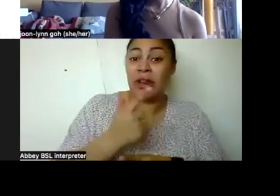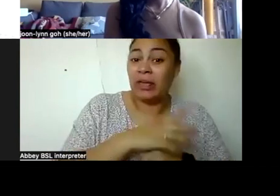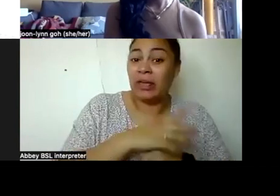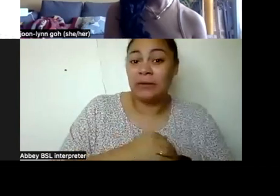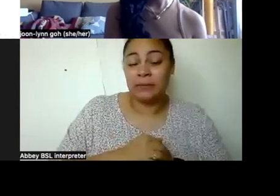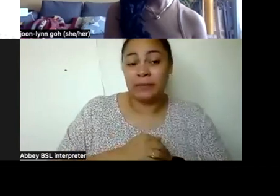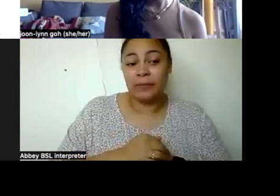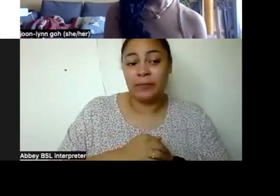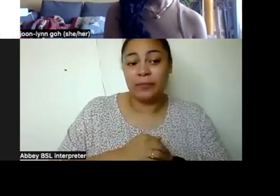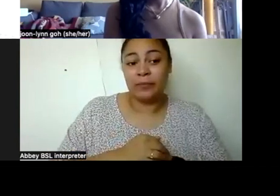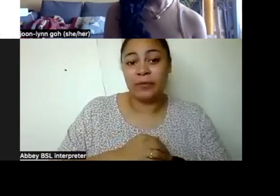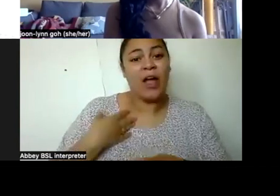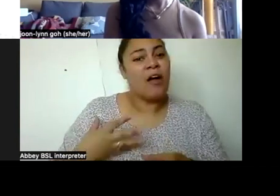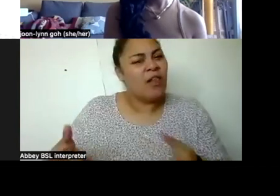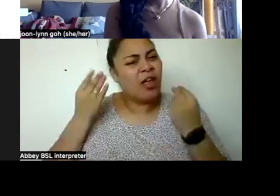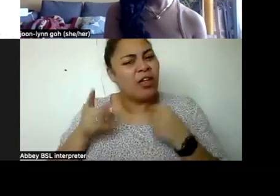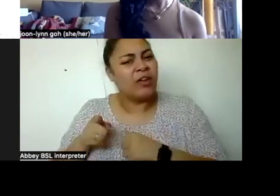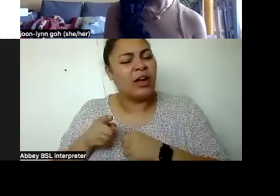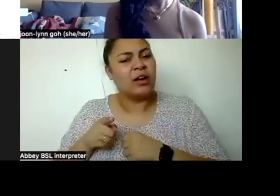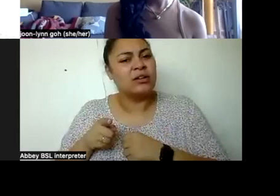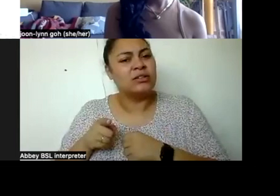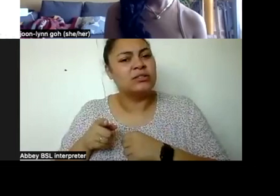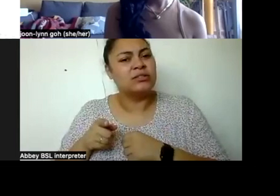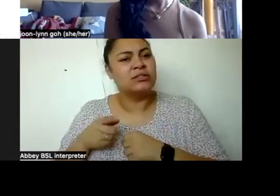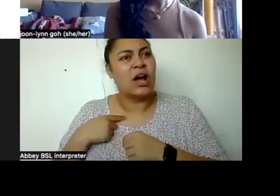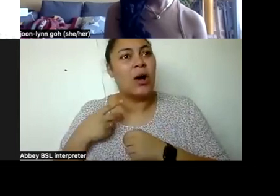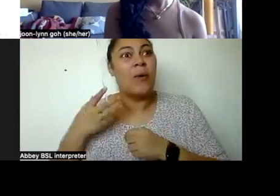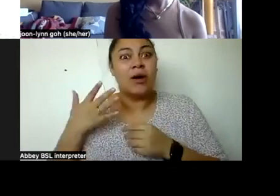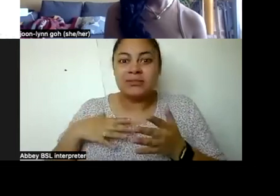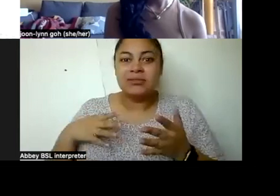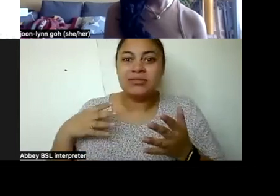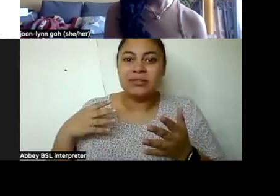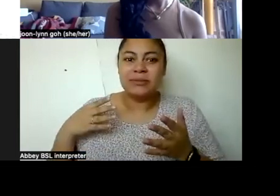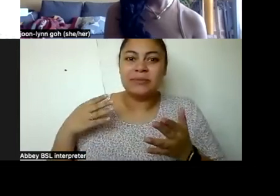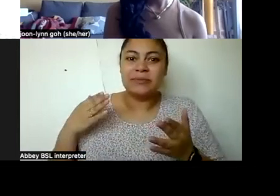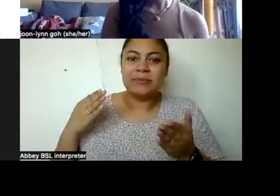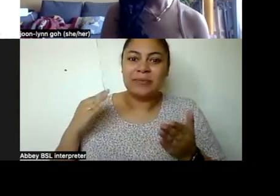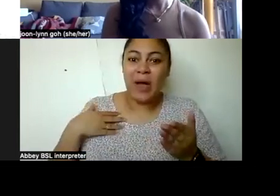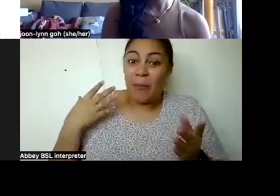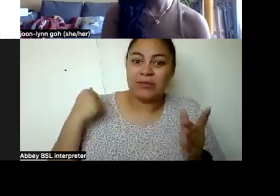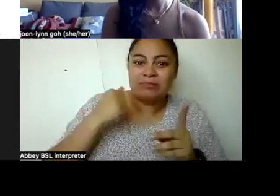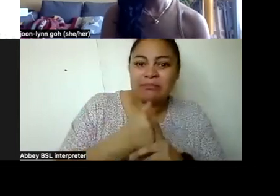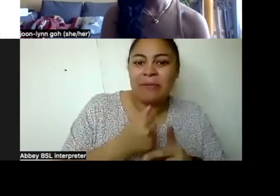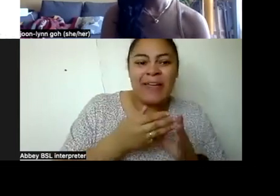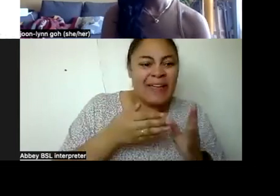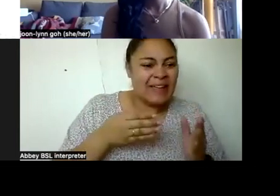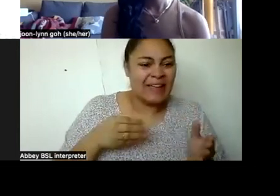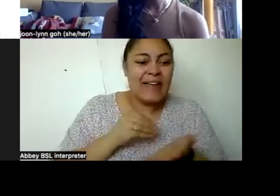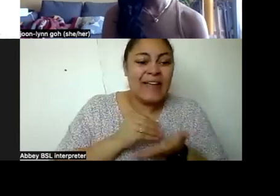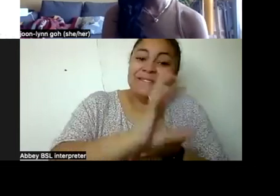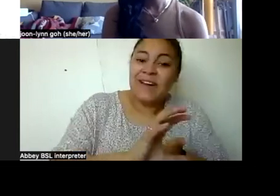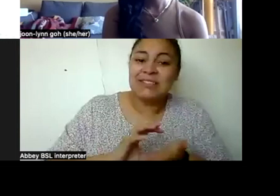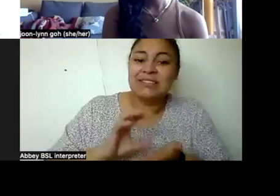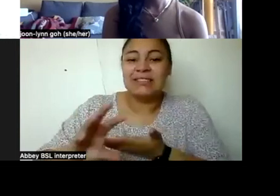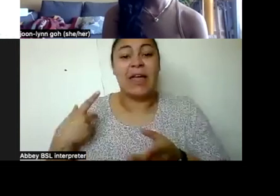And I've learned that I really want to invest in everybody I come into contact with. I mean, that's probably completely